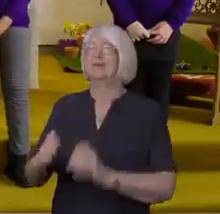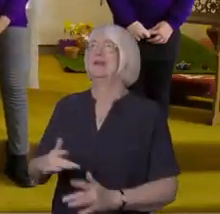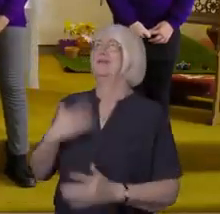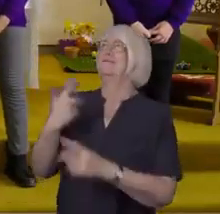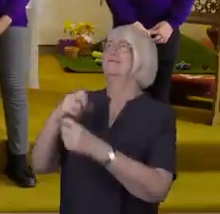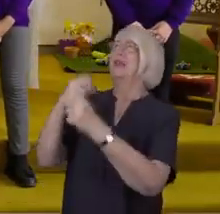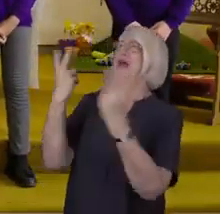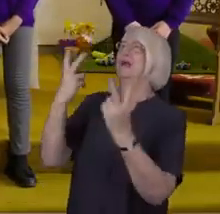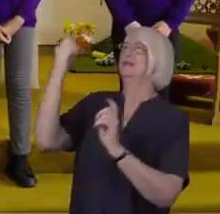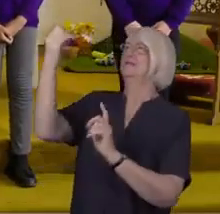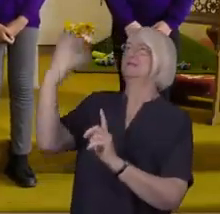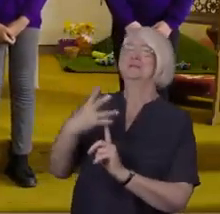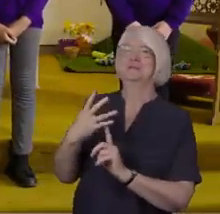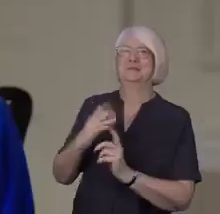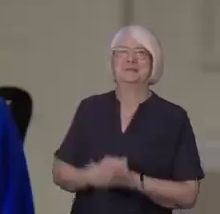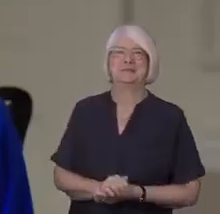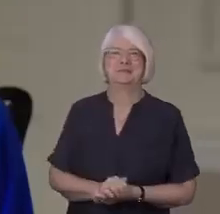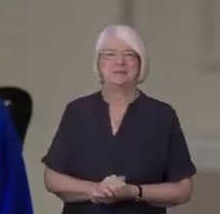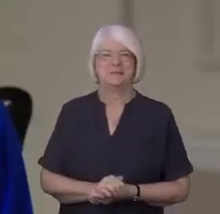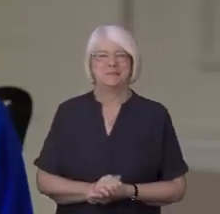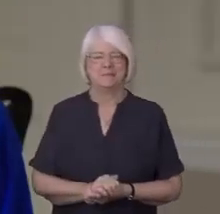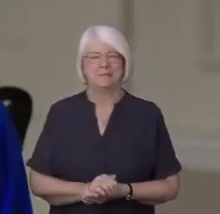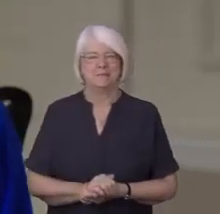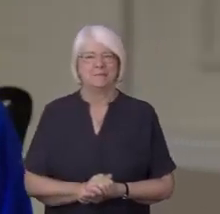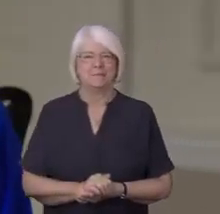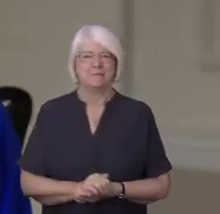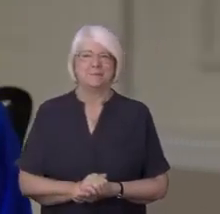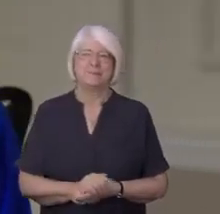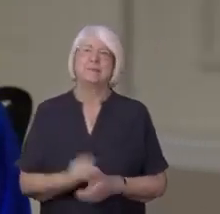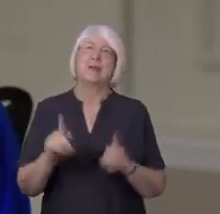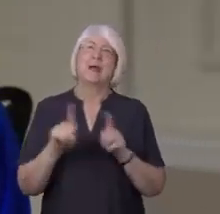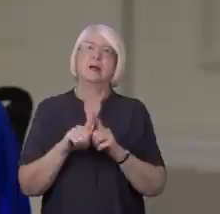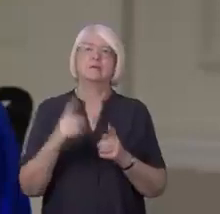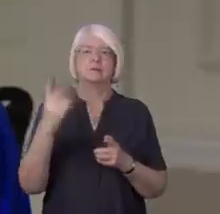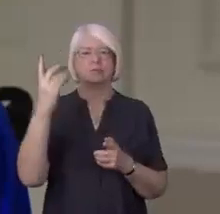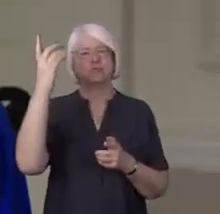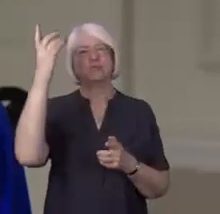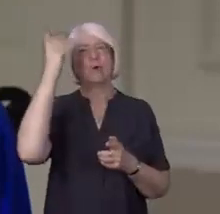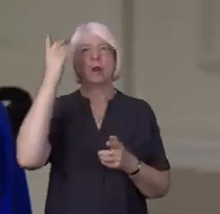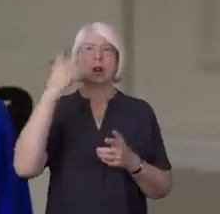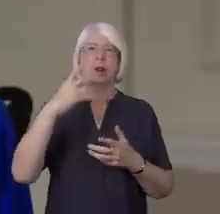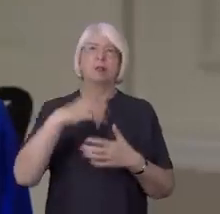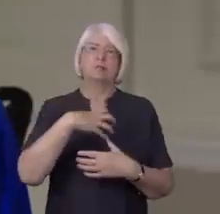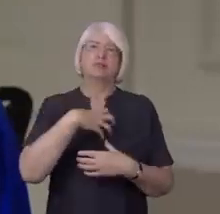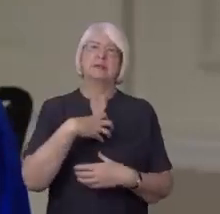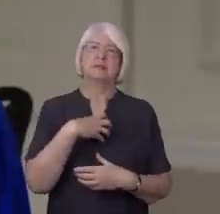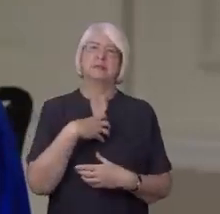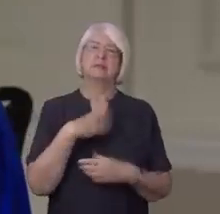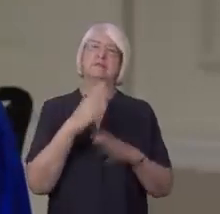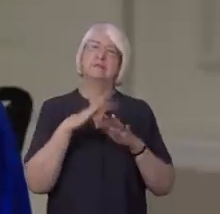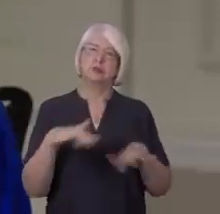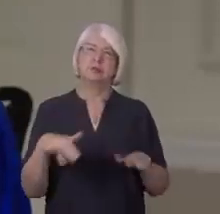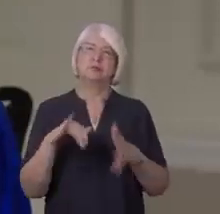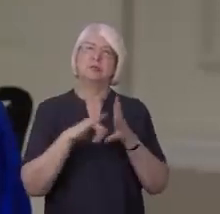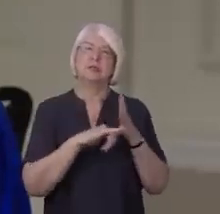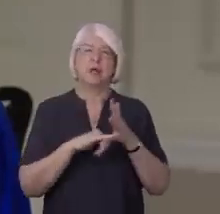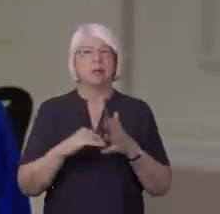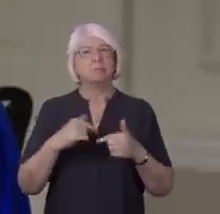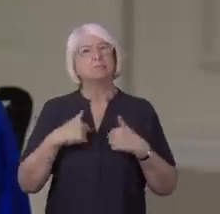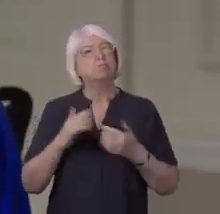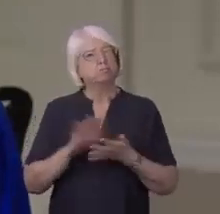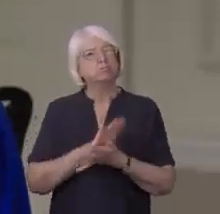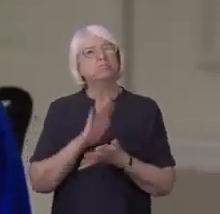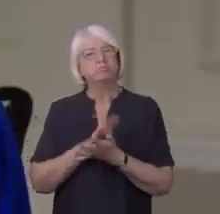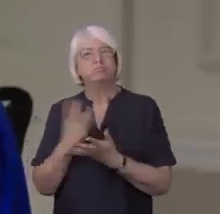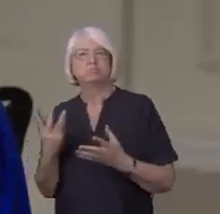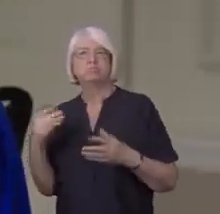wonderful light. As Royal President of the Children's Society, I'm delighted to take part